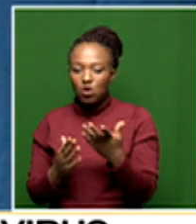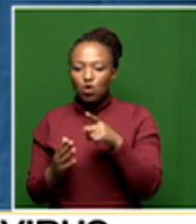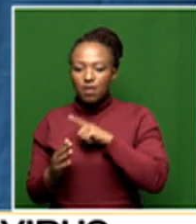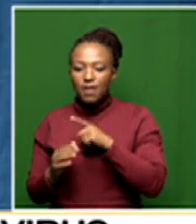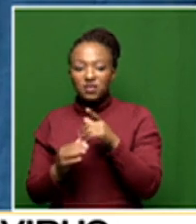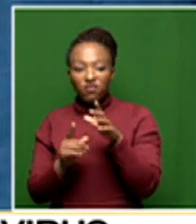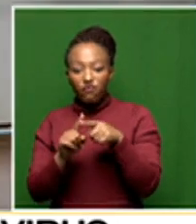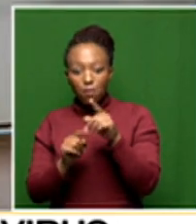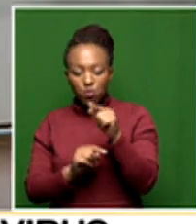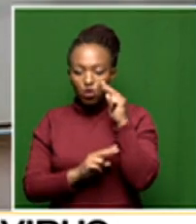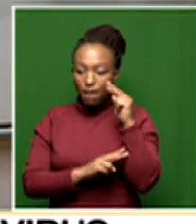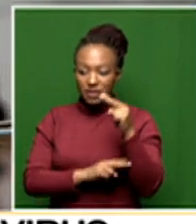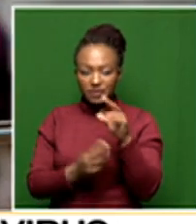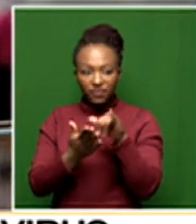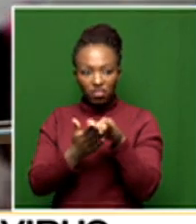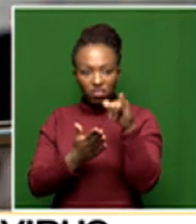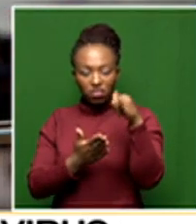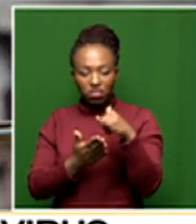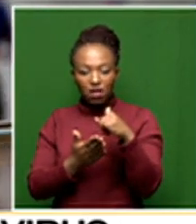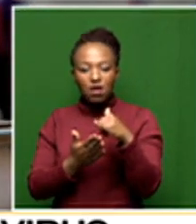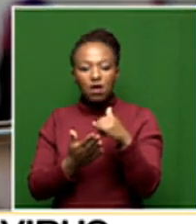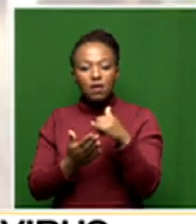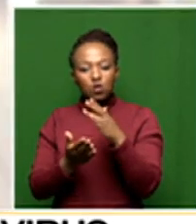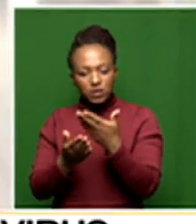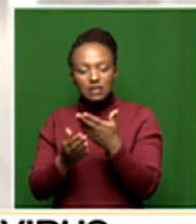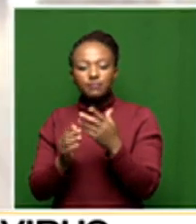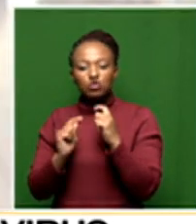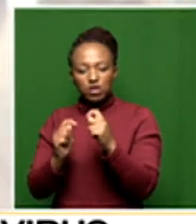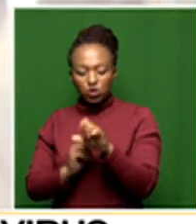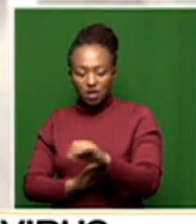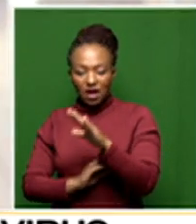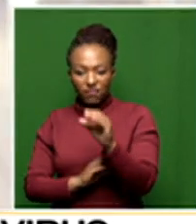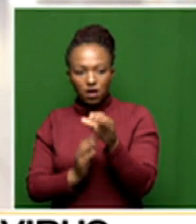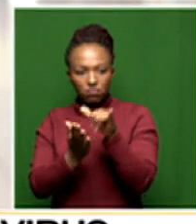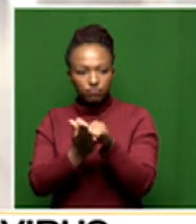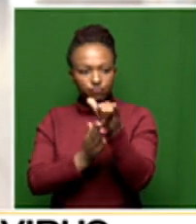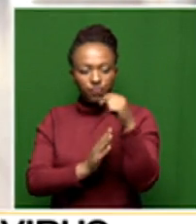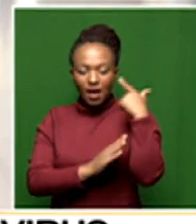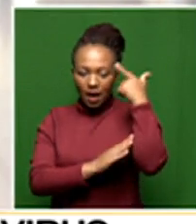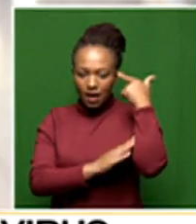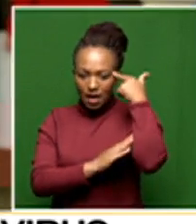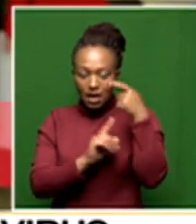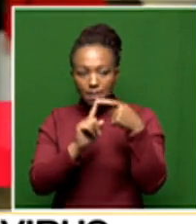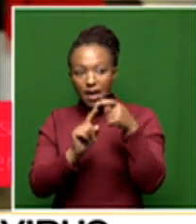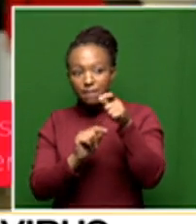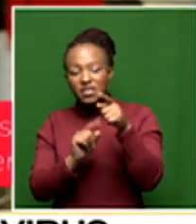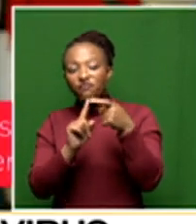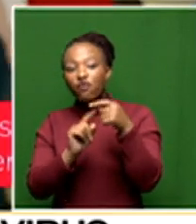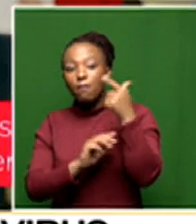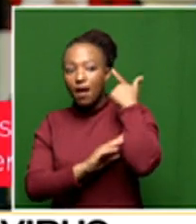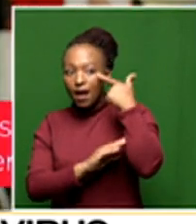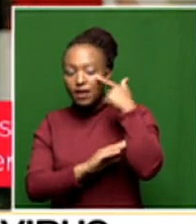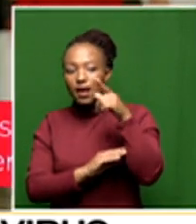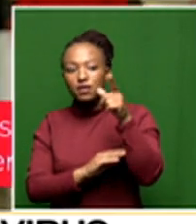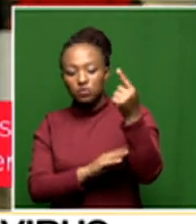from the airline perspective. You will still be transporting South Africans to London, but anybody coming from London that is not a South African